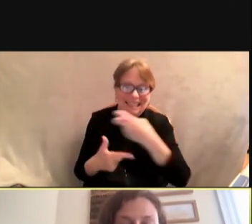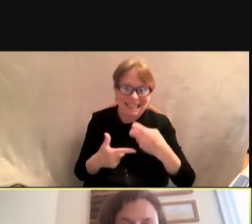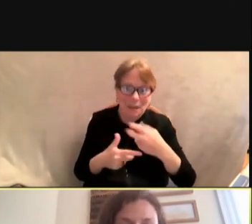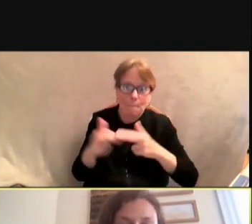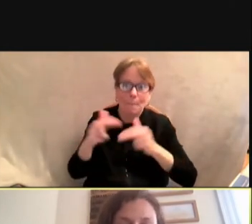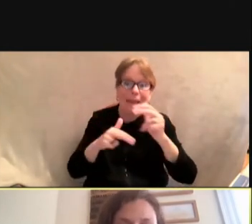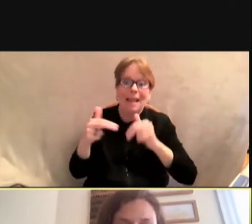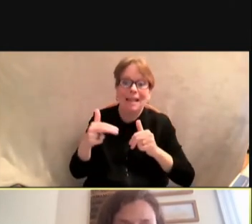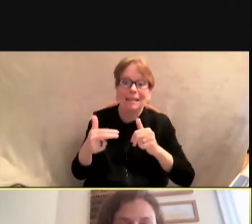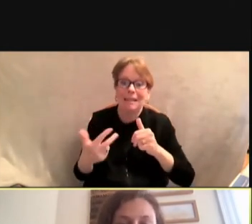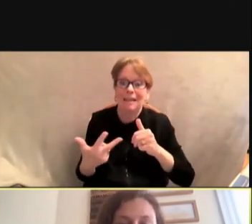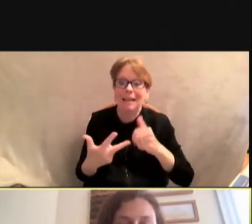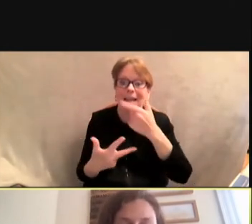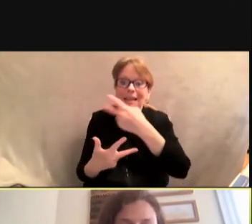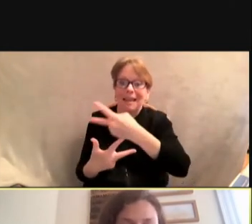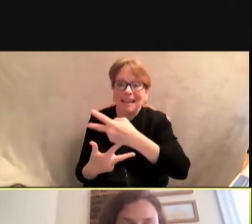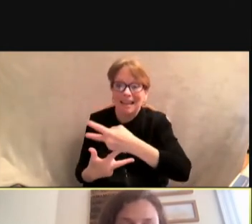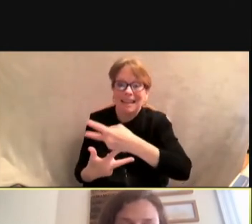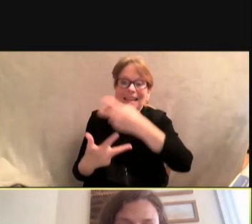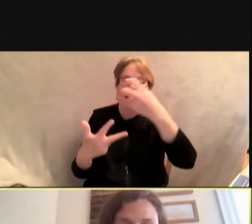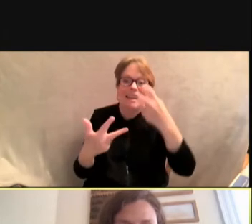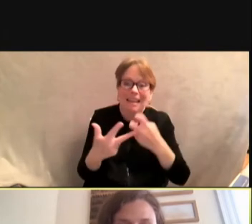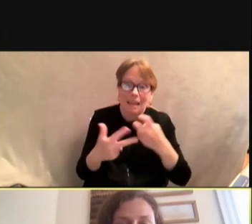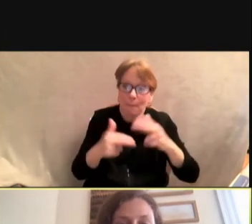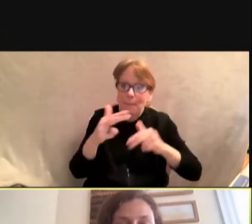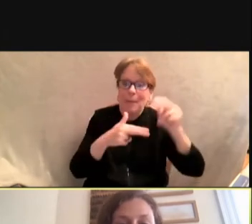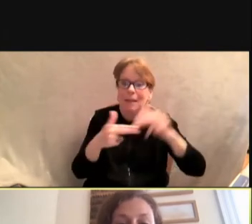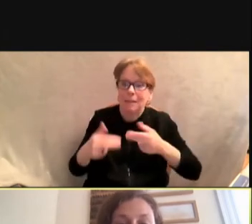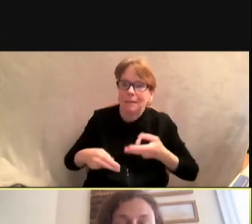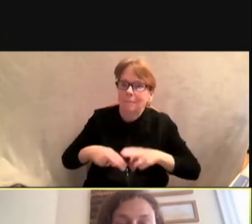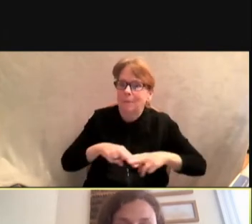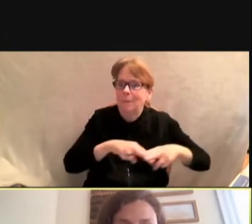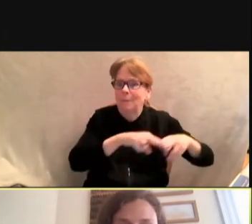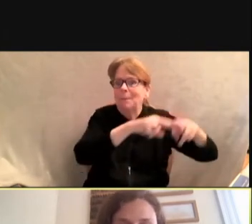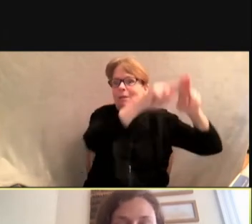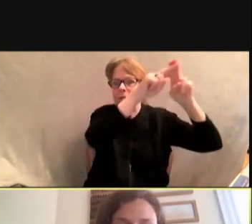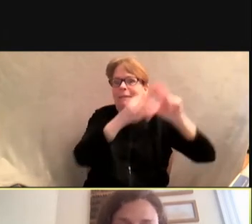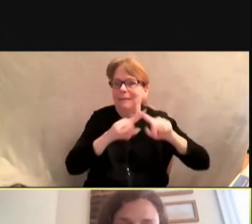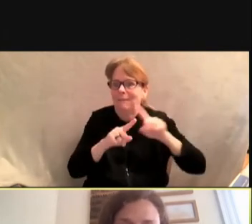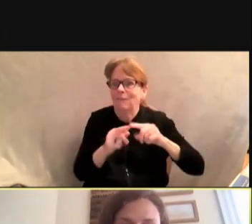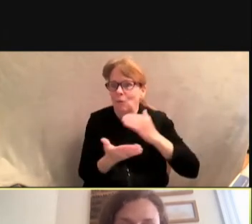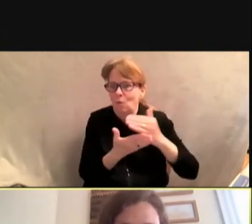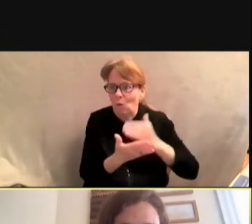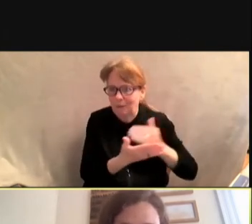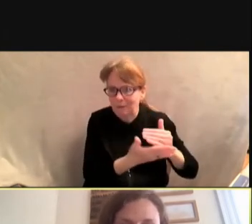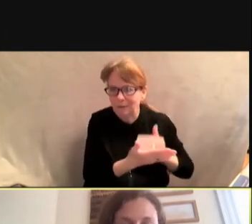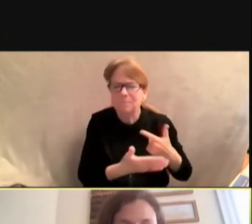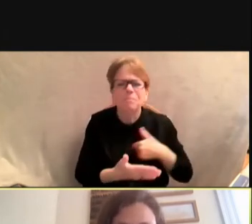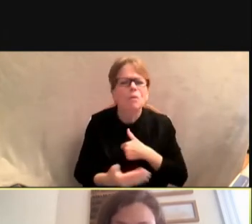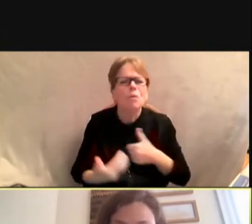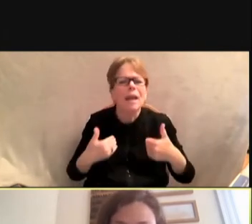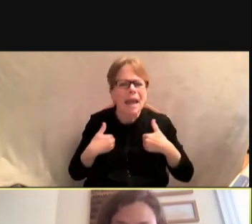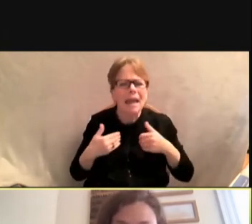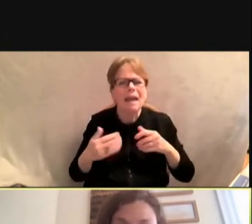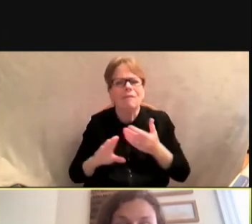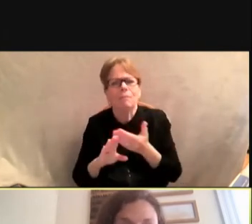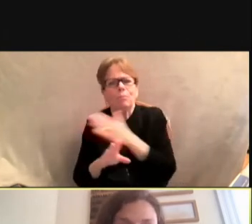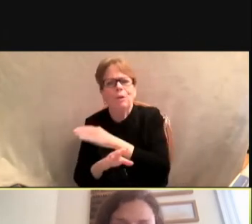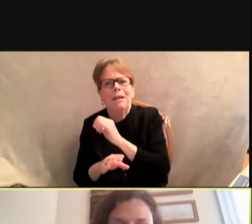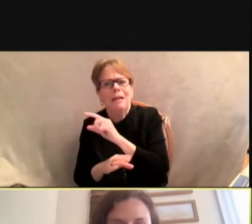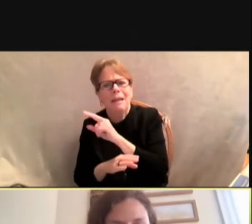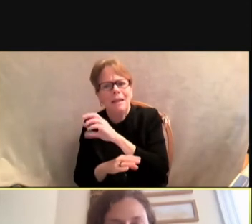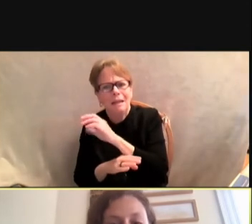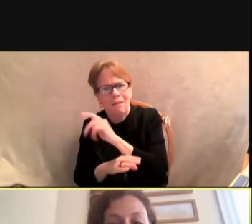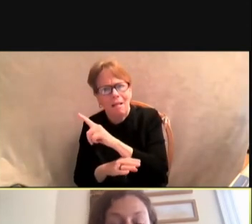have begun to implement disability education into the preclinical and early clinical coursework at Harvard Medical School